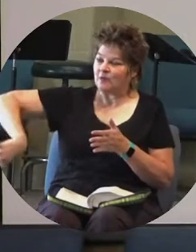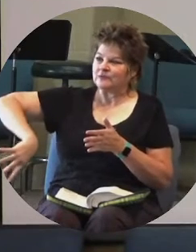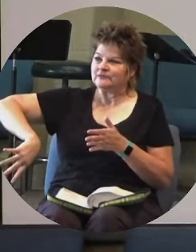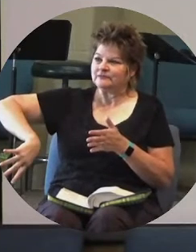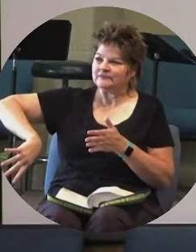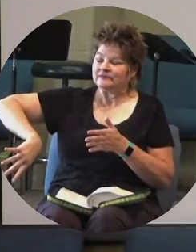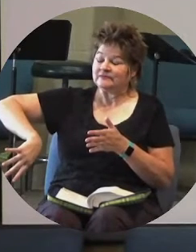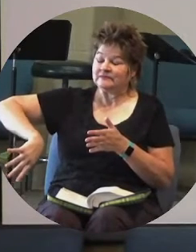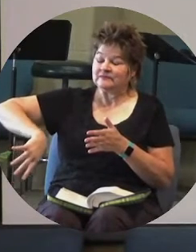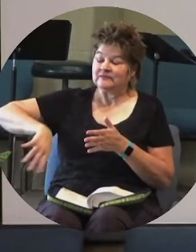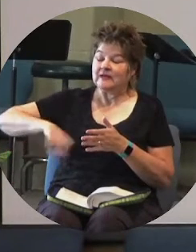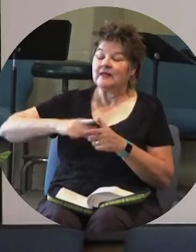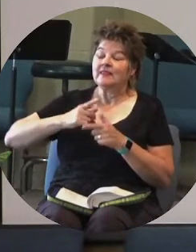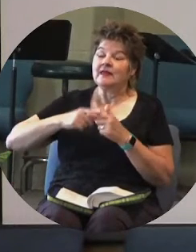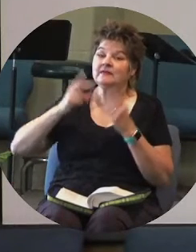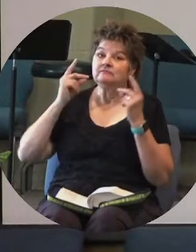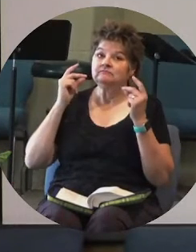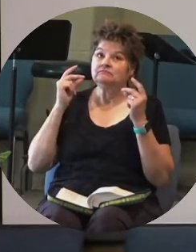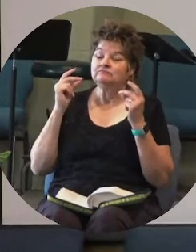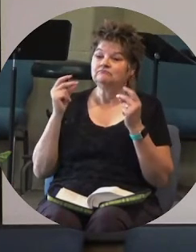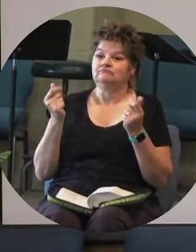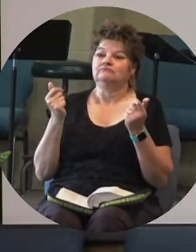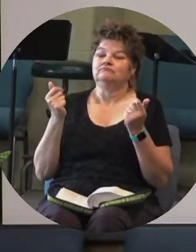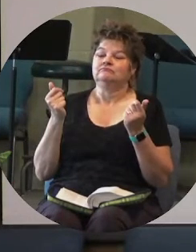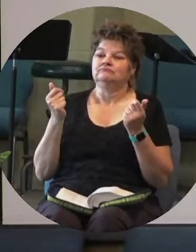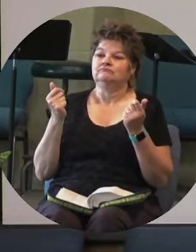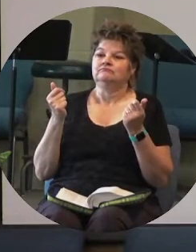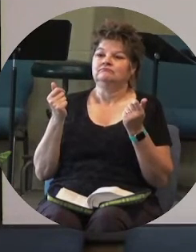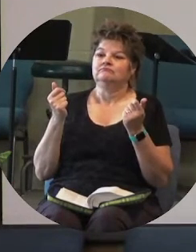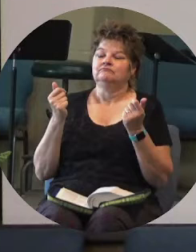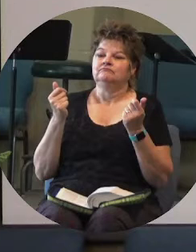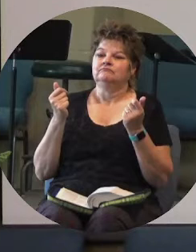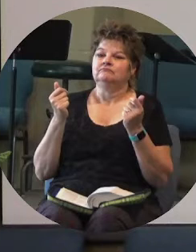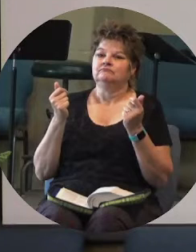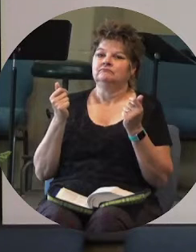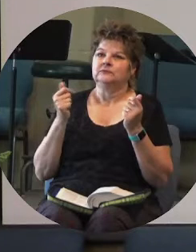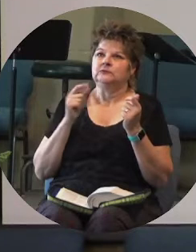and all of a sudden, his greatly